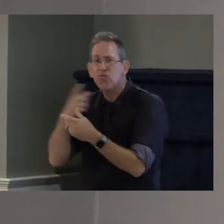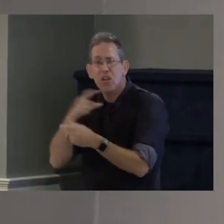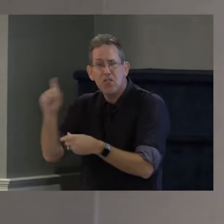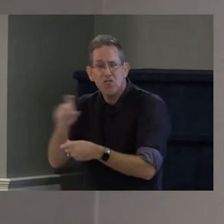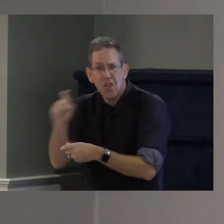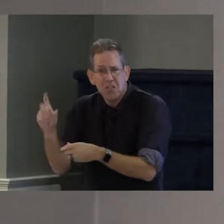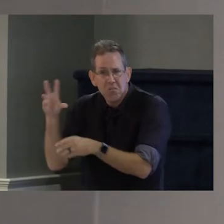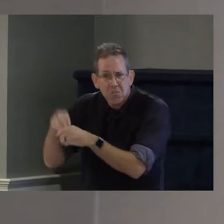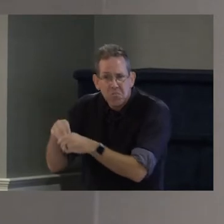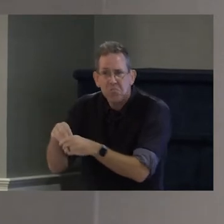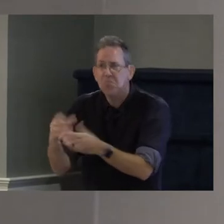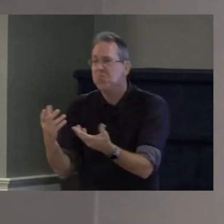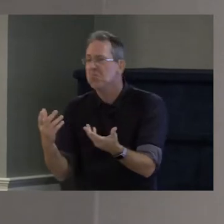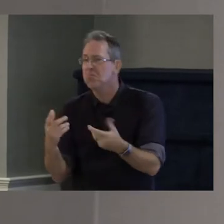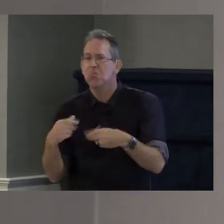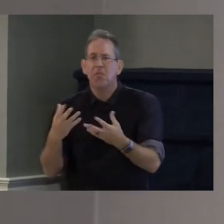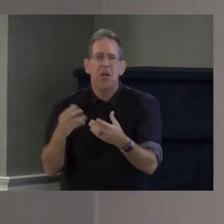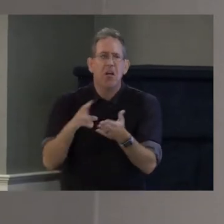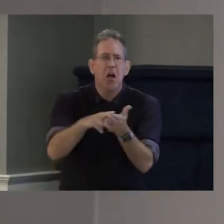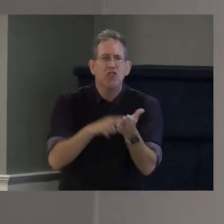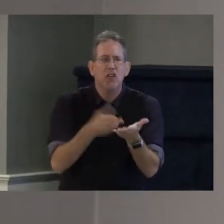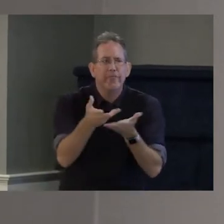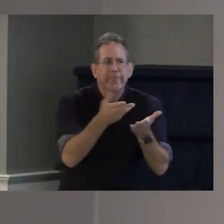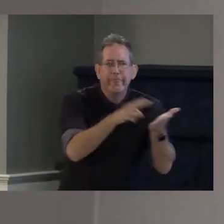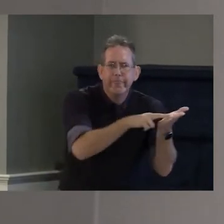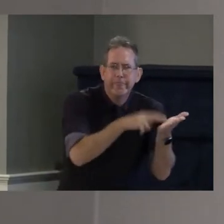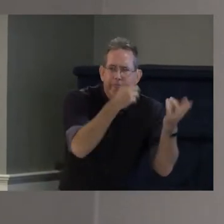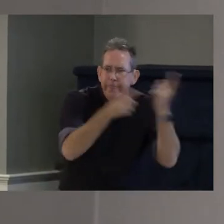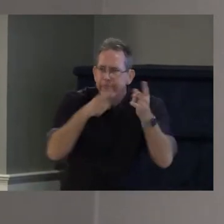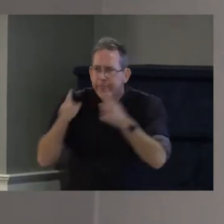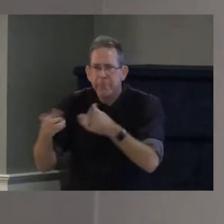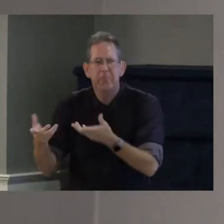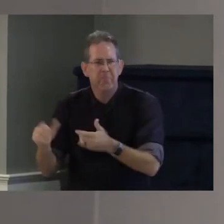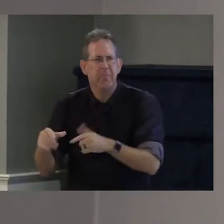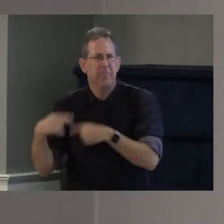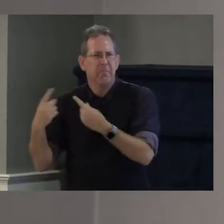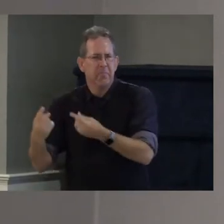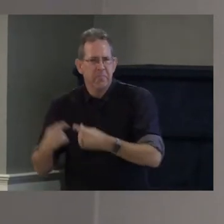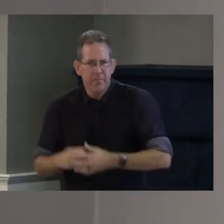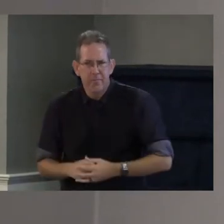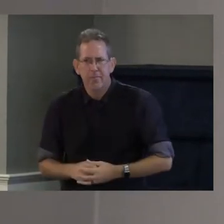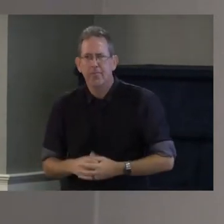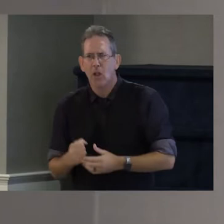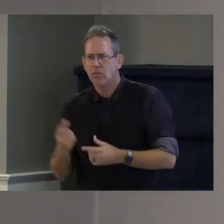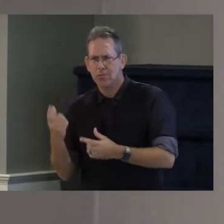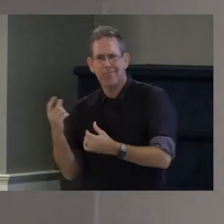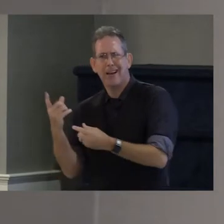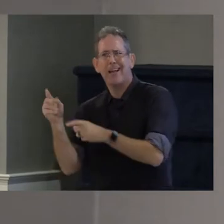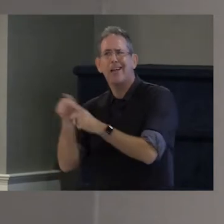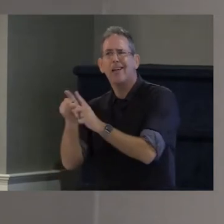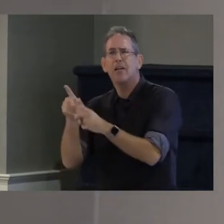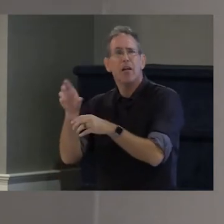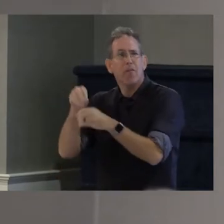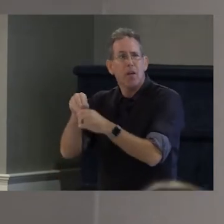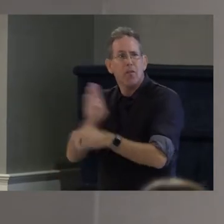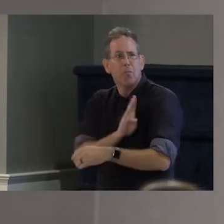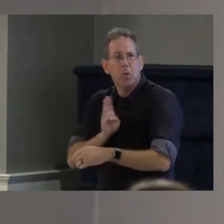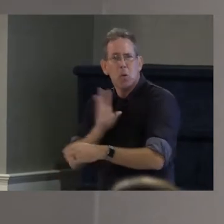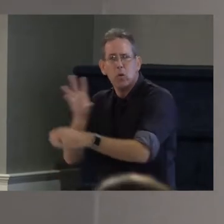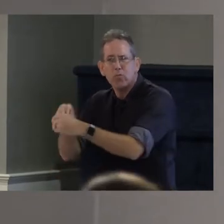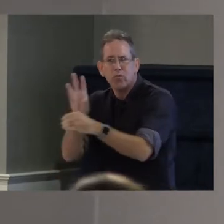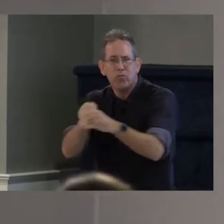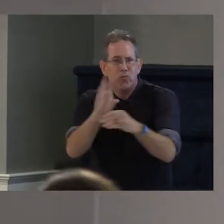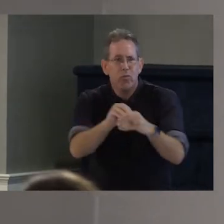provider contracting and quality improvement initiatives. Monica has also served on numerous boards and organizations as a